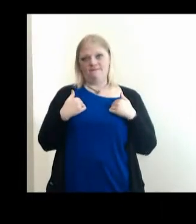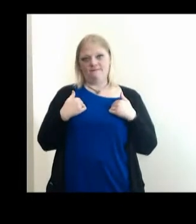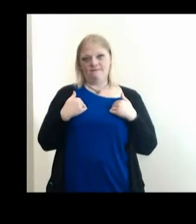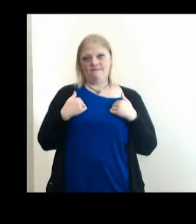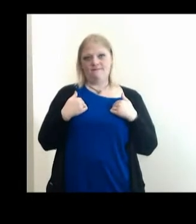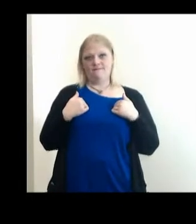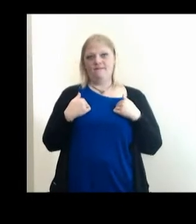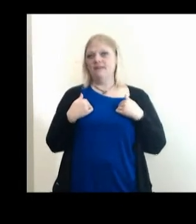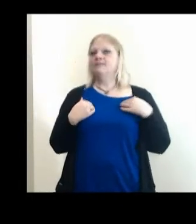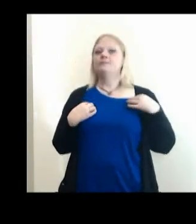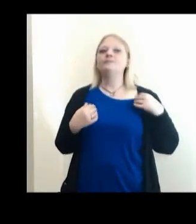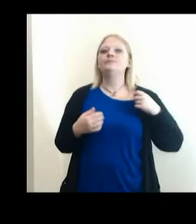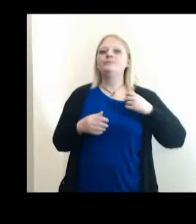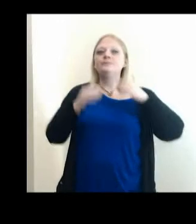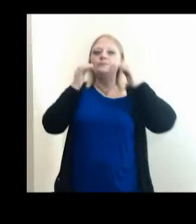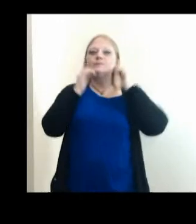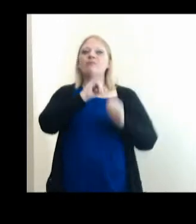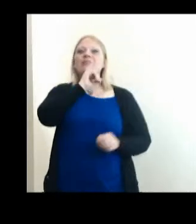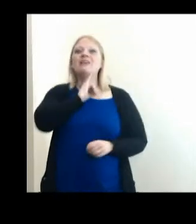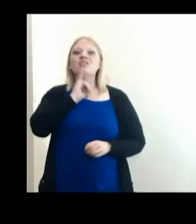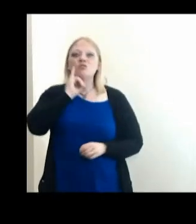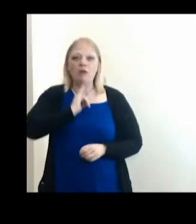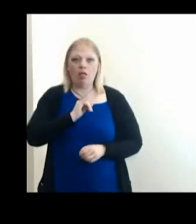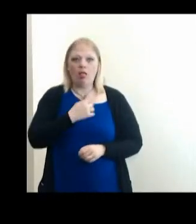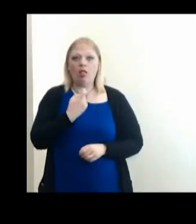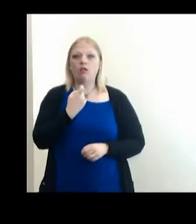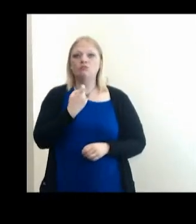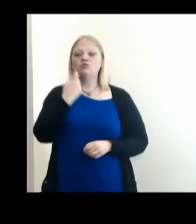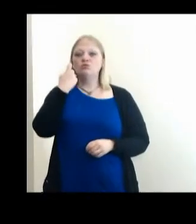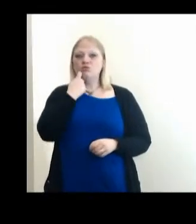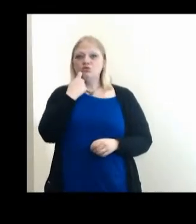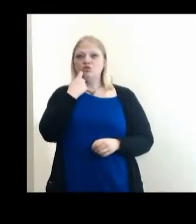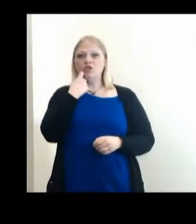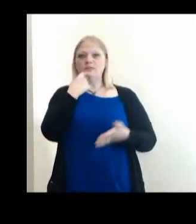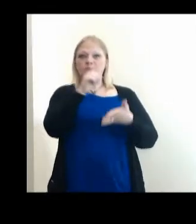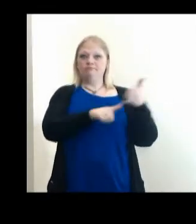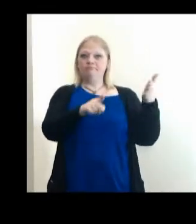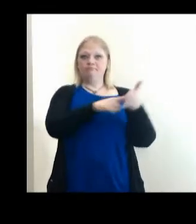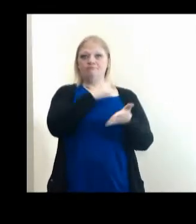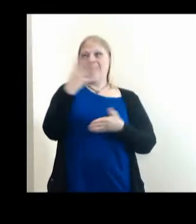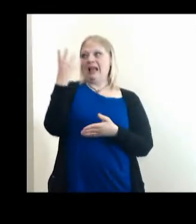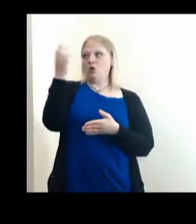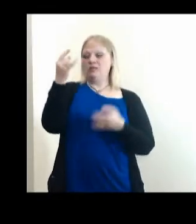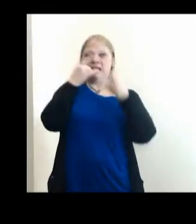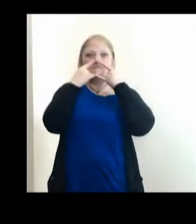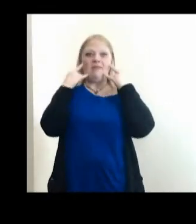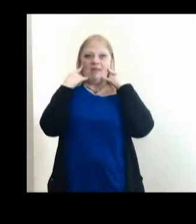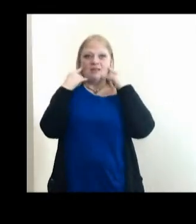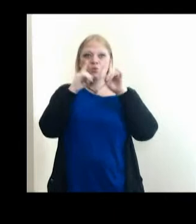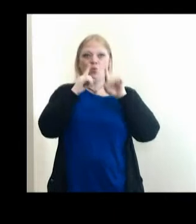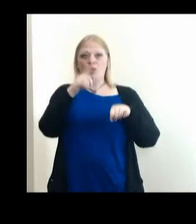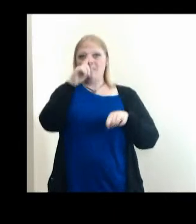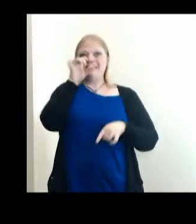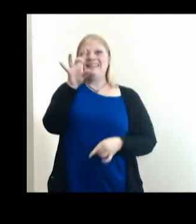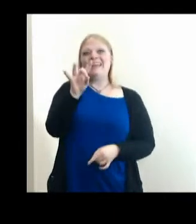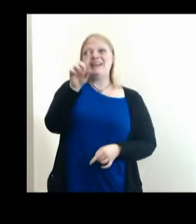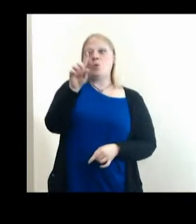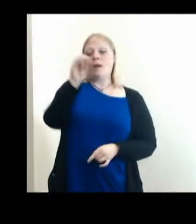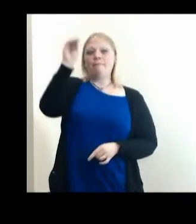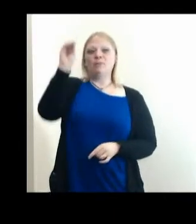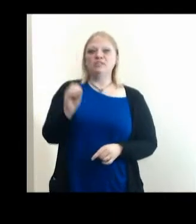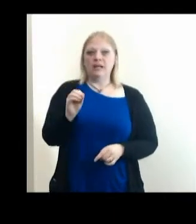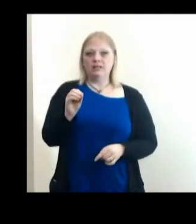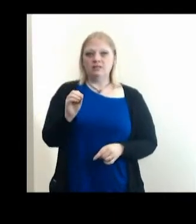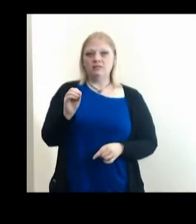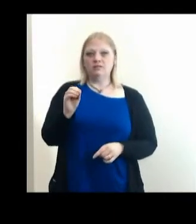last week. Israel just eliminated its outdoor mask order now that 81%